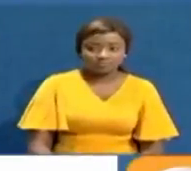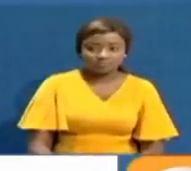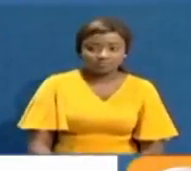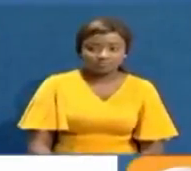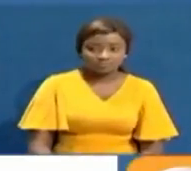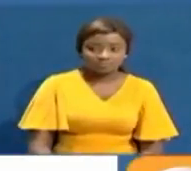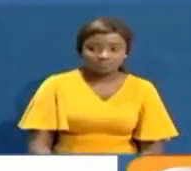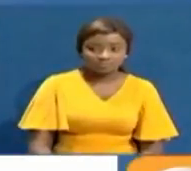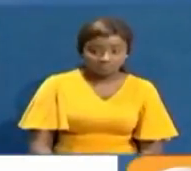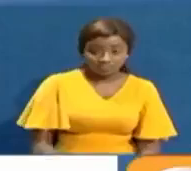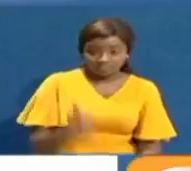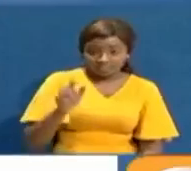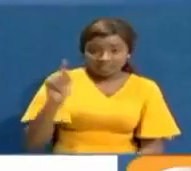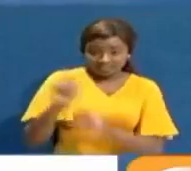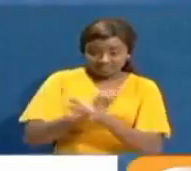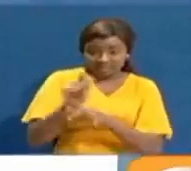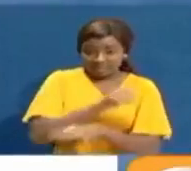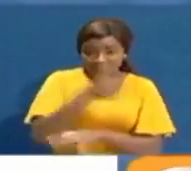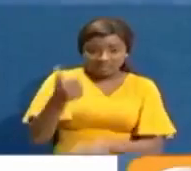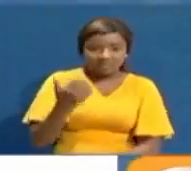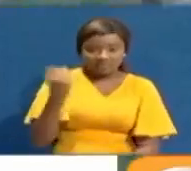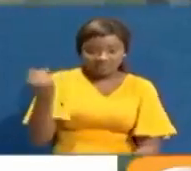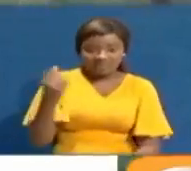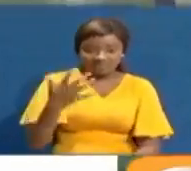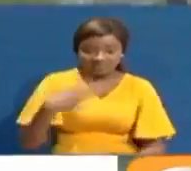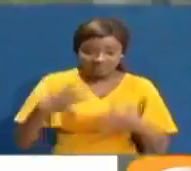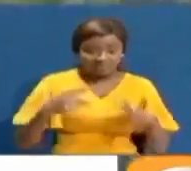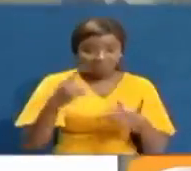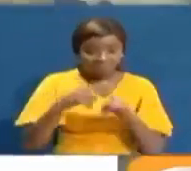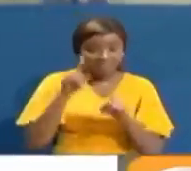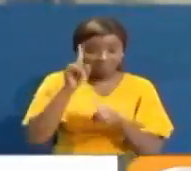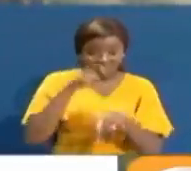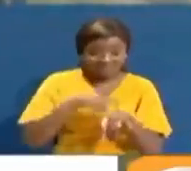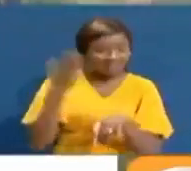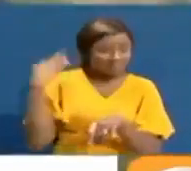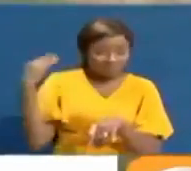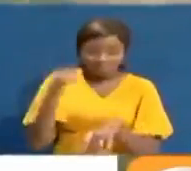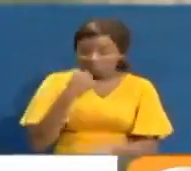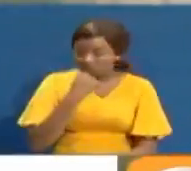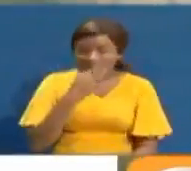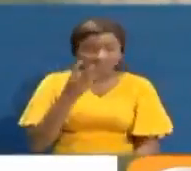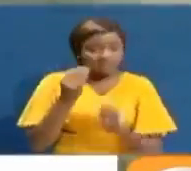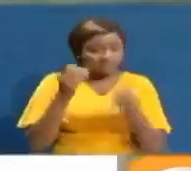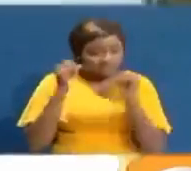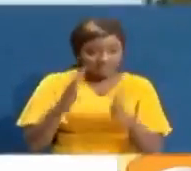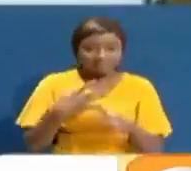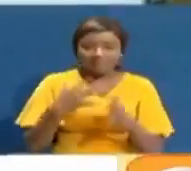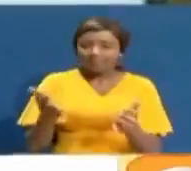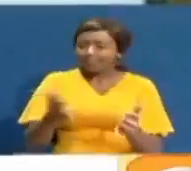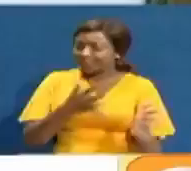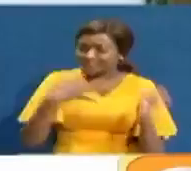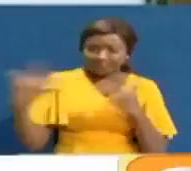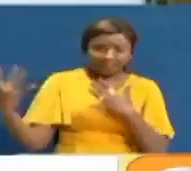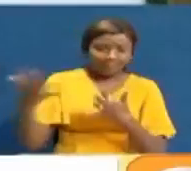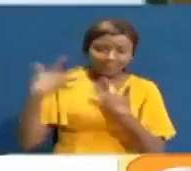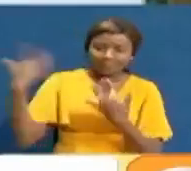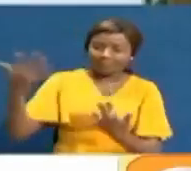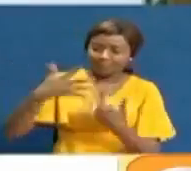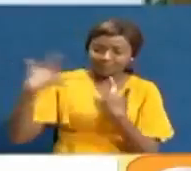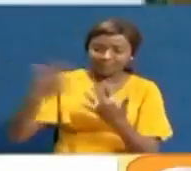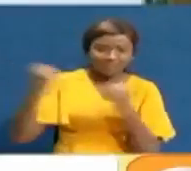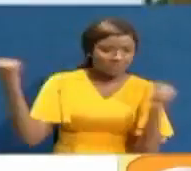Kibet, who is training five other locals, has had one lucky escape. Upepo ilikuwa strong hiyo siku, nikaanguka chini.